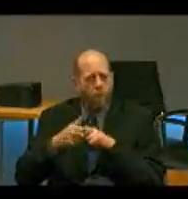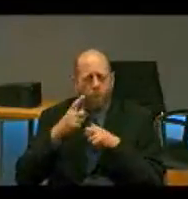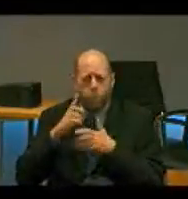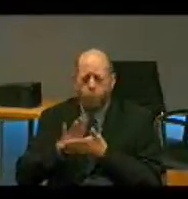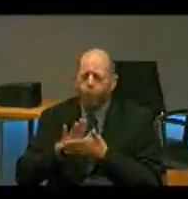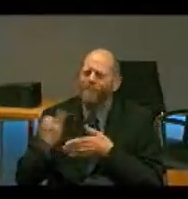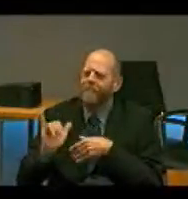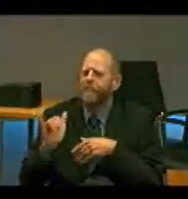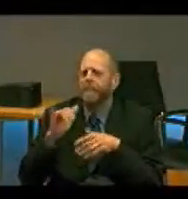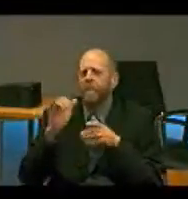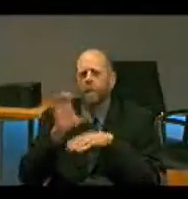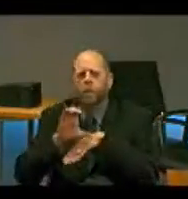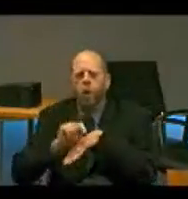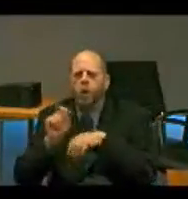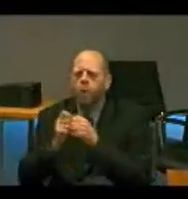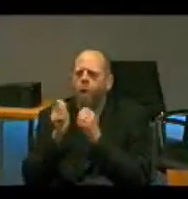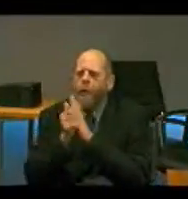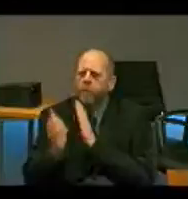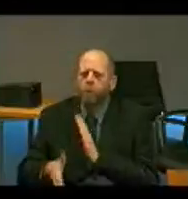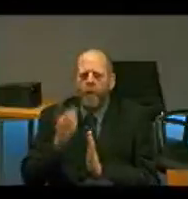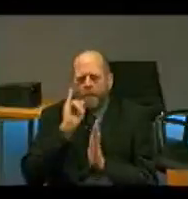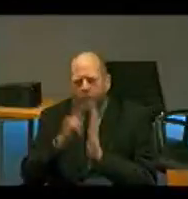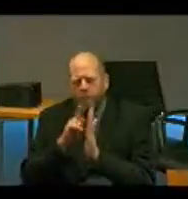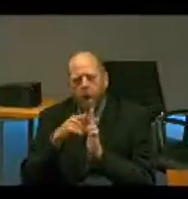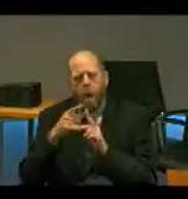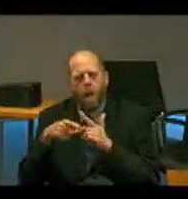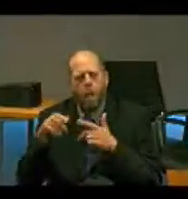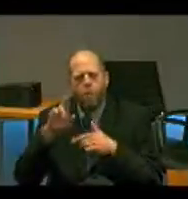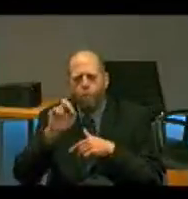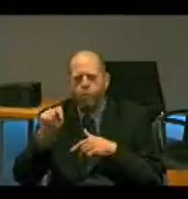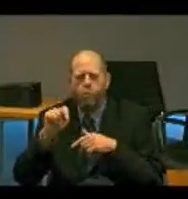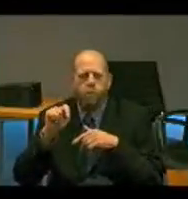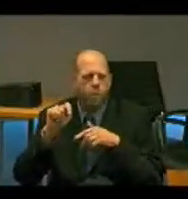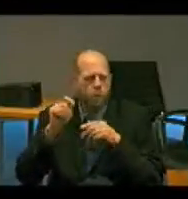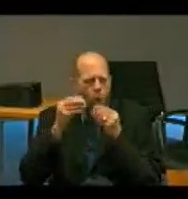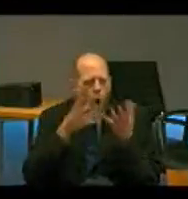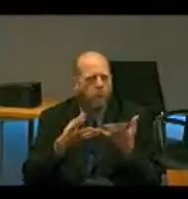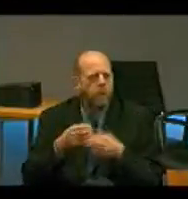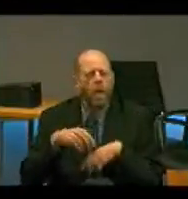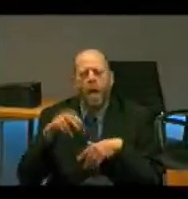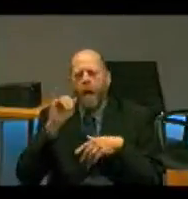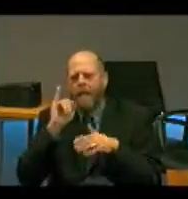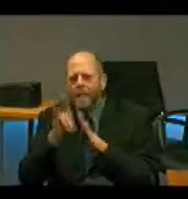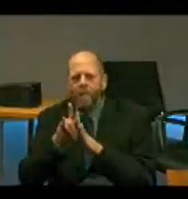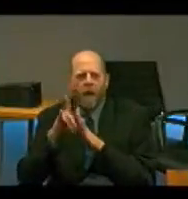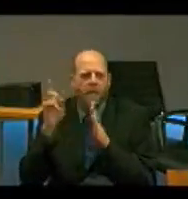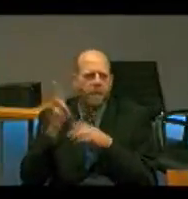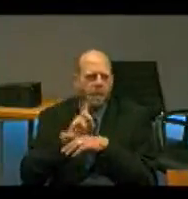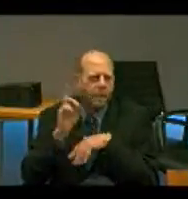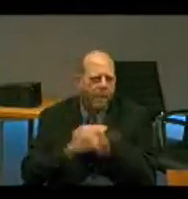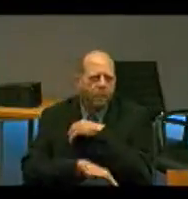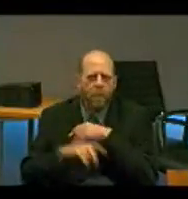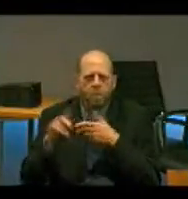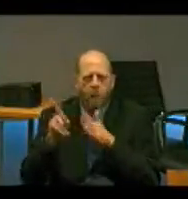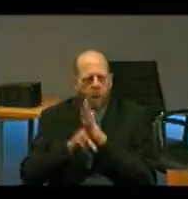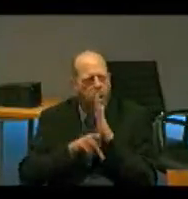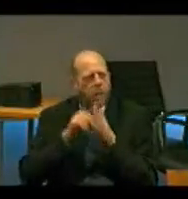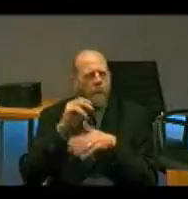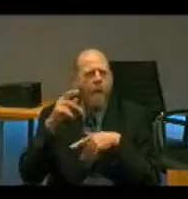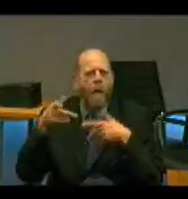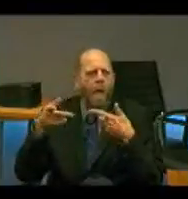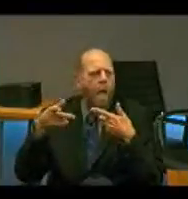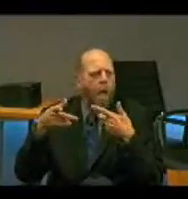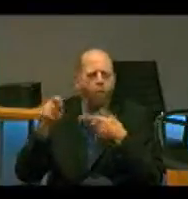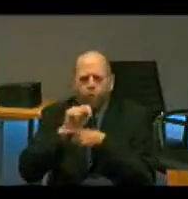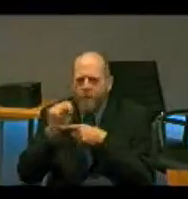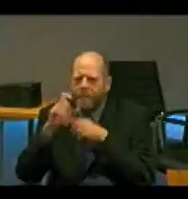schools, such as consulting with experts, identifying the root causes of disparities, identifying discipline policies, and training